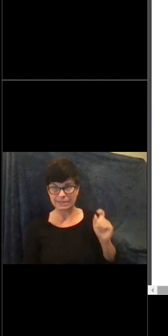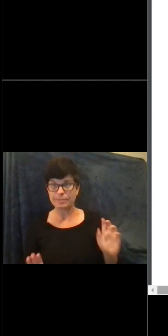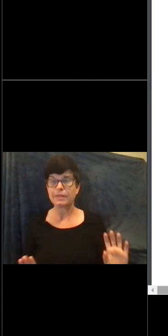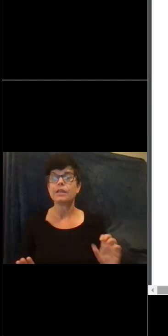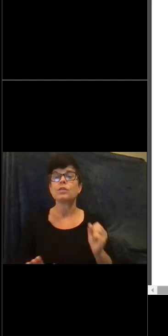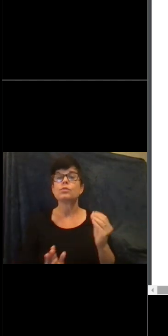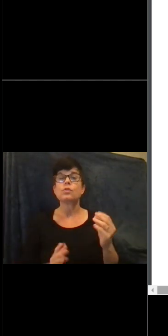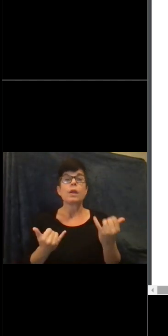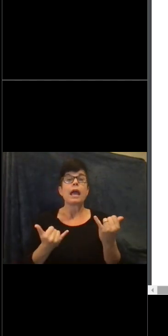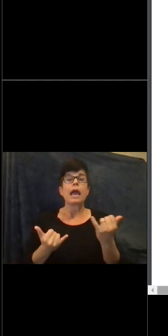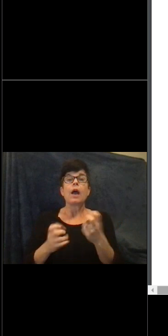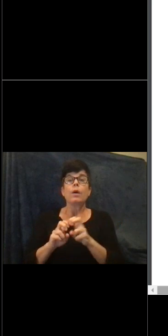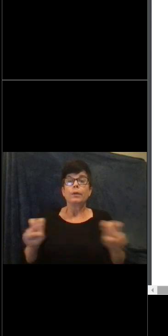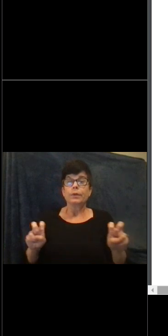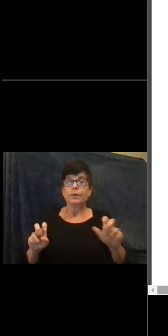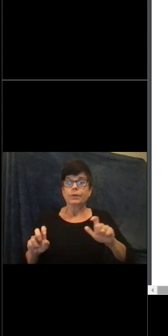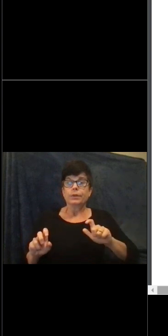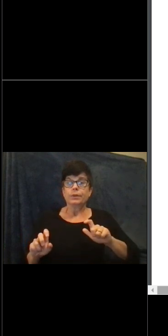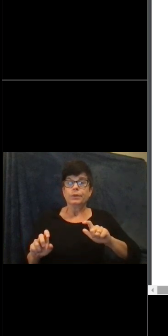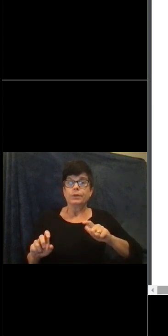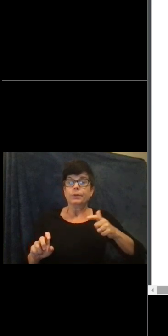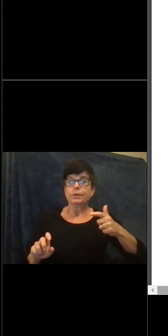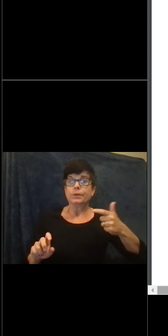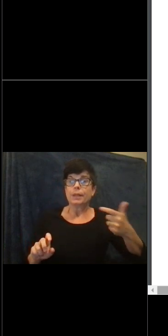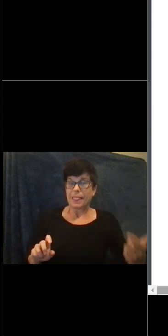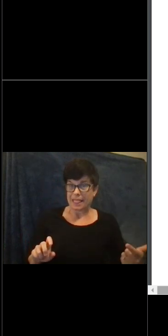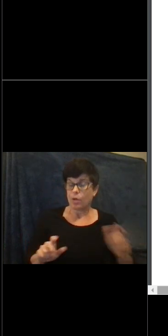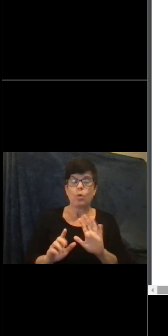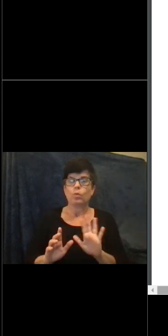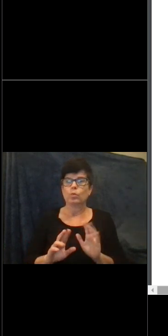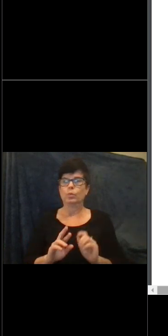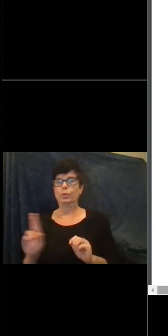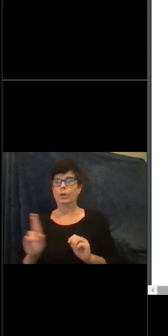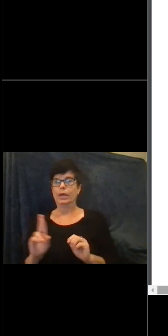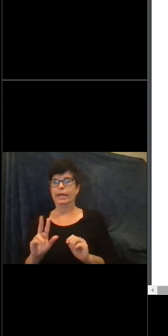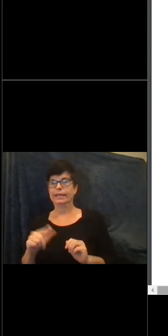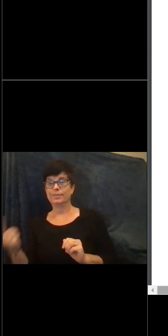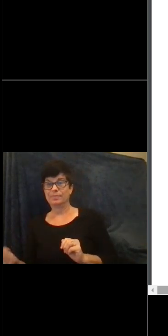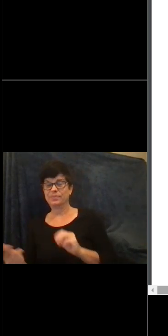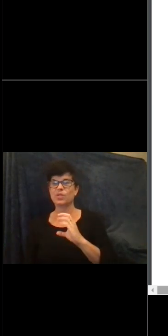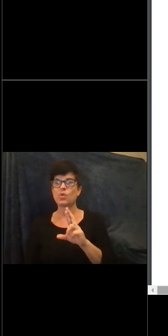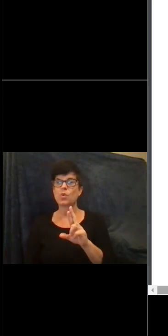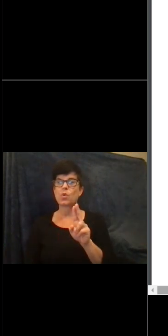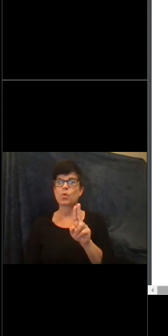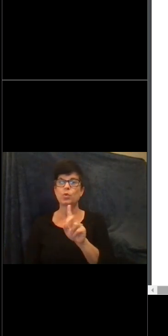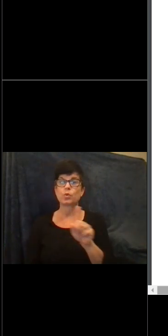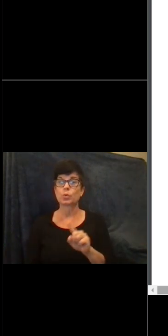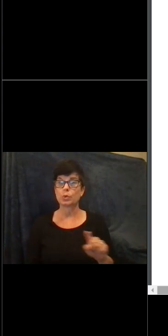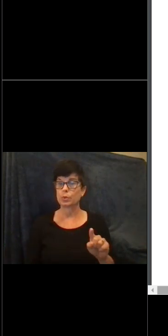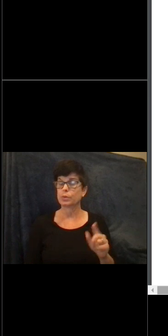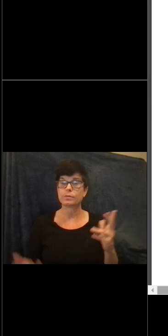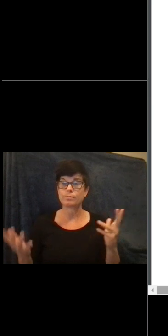begin, where was I last time? Let's begin on my right, Board Member Cruz.